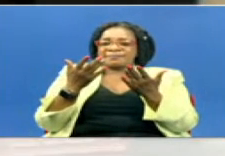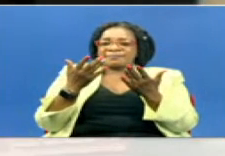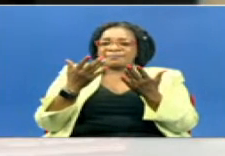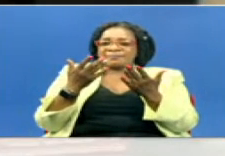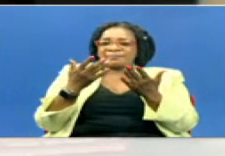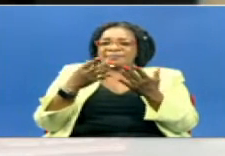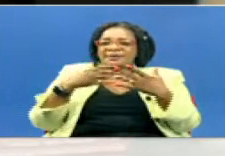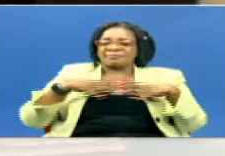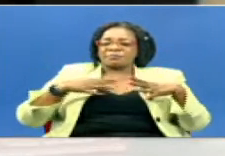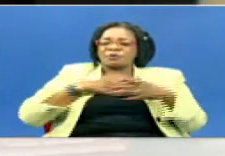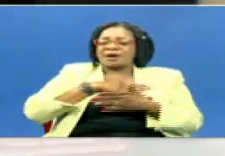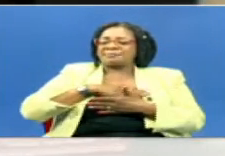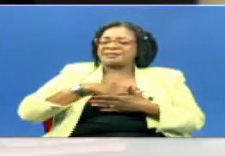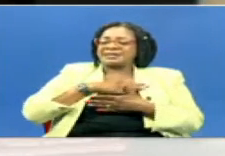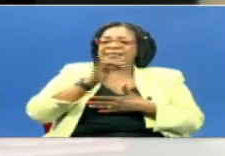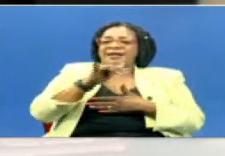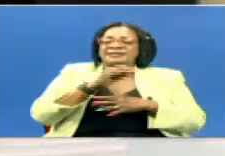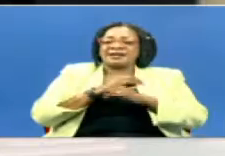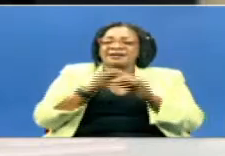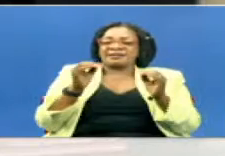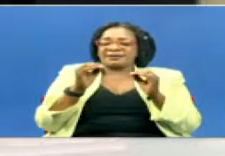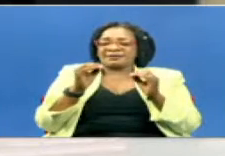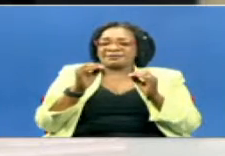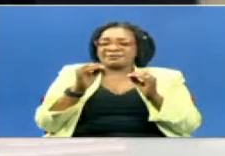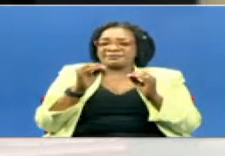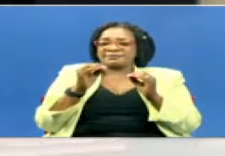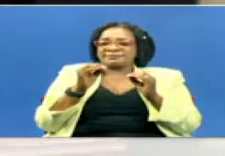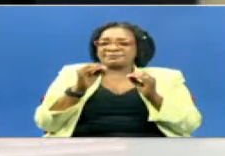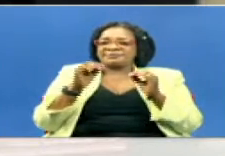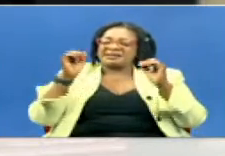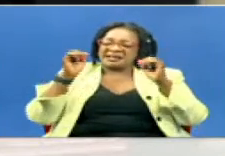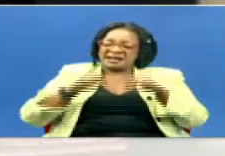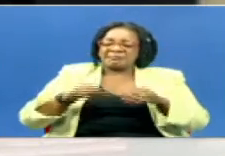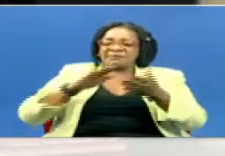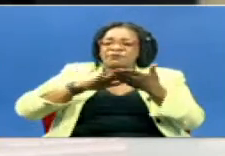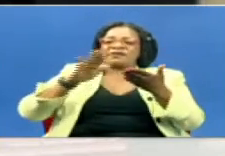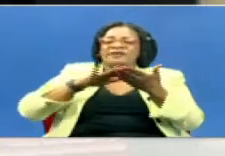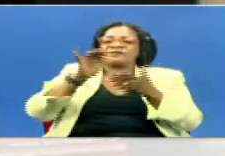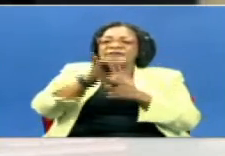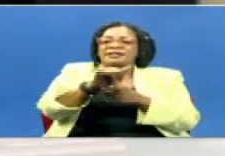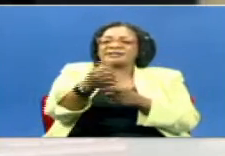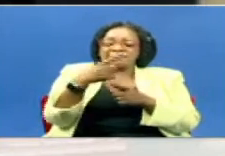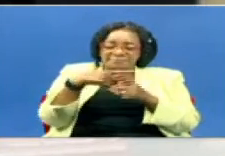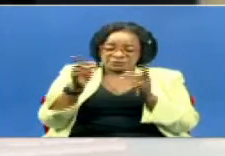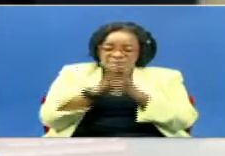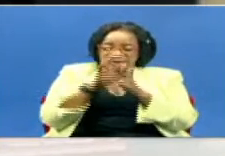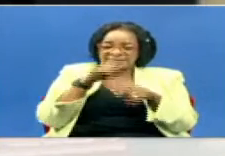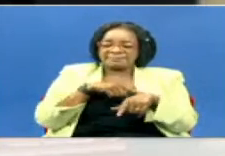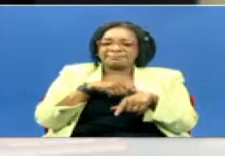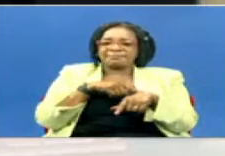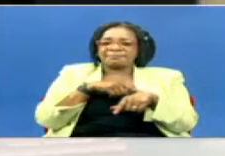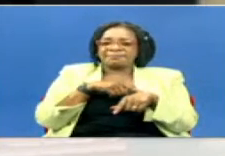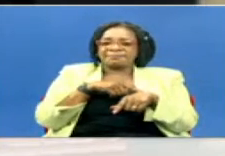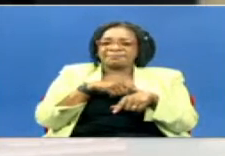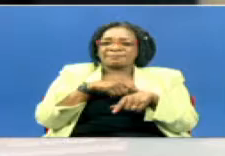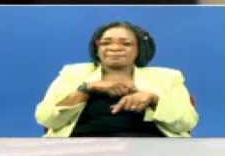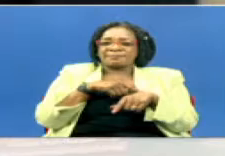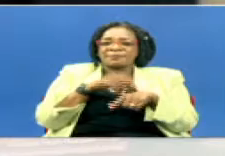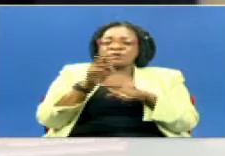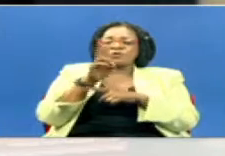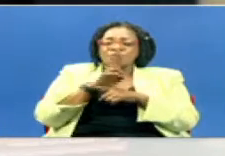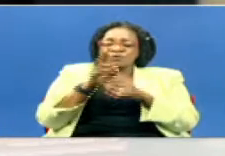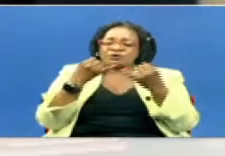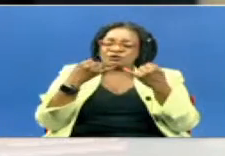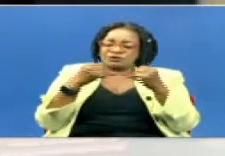seem to appreciate that. And they can be forgiven for that. But over time, I think Uhuru tried his